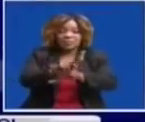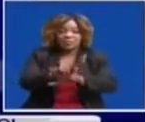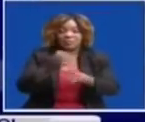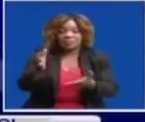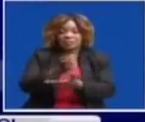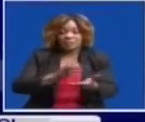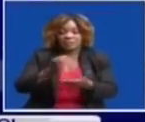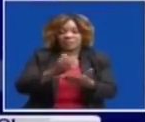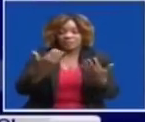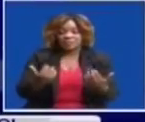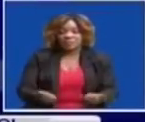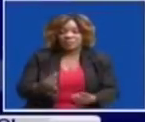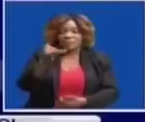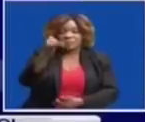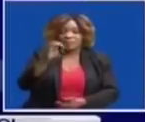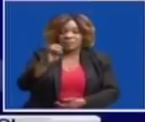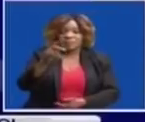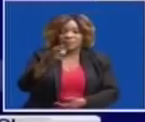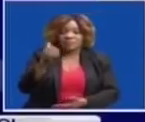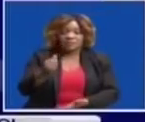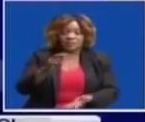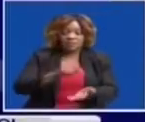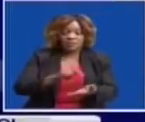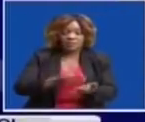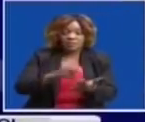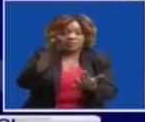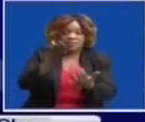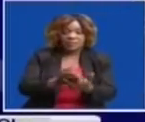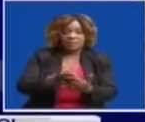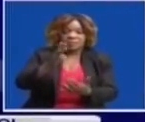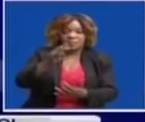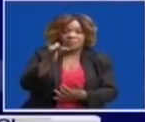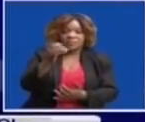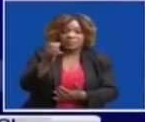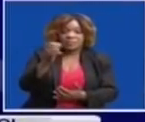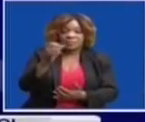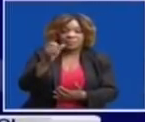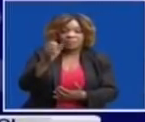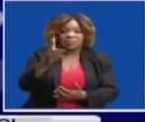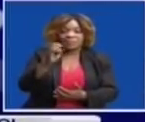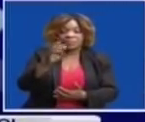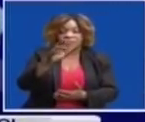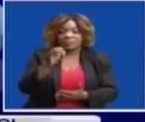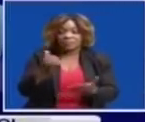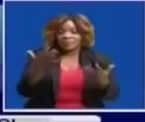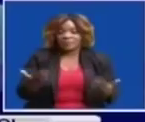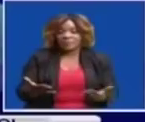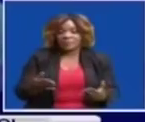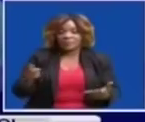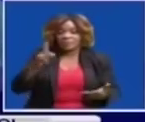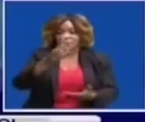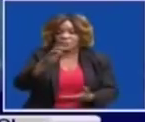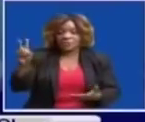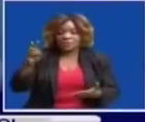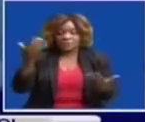that the college that will be called Yeta College of Nursing and Midwifery will start with a sizable number of staff and